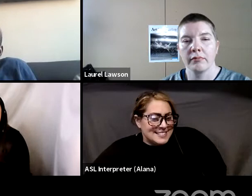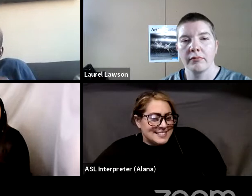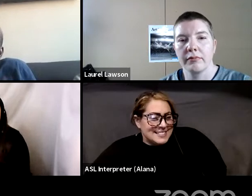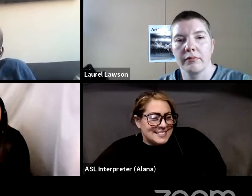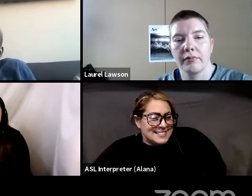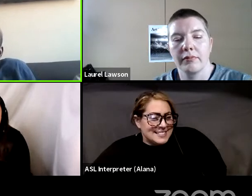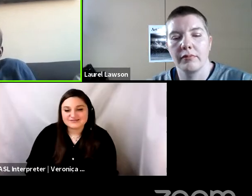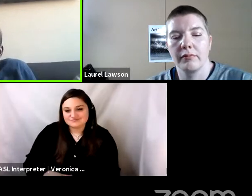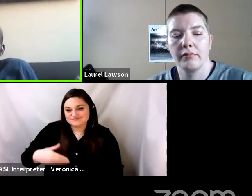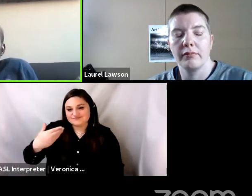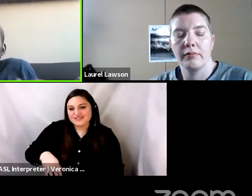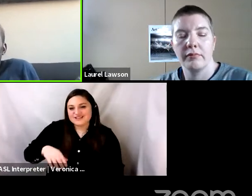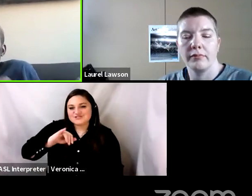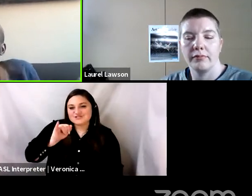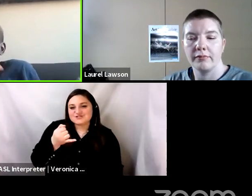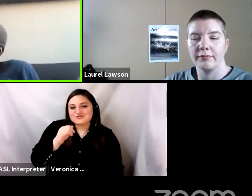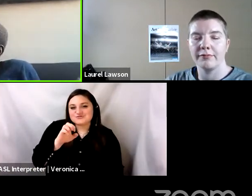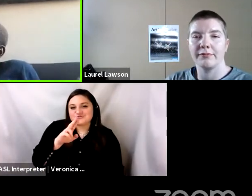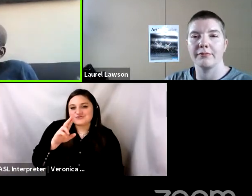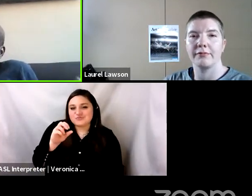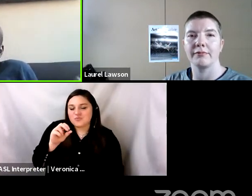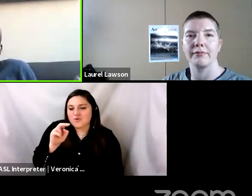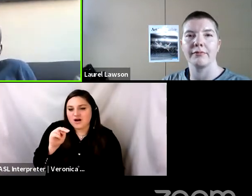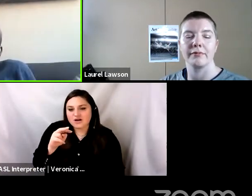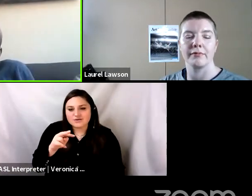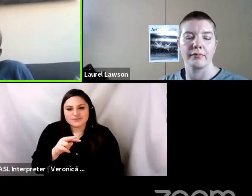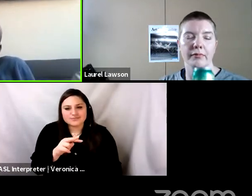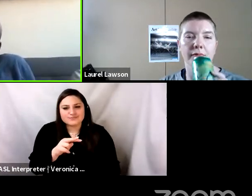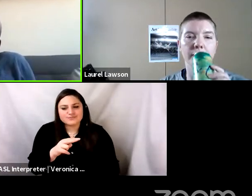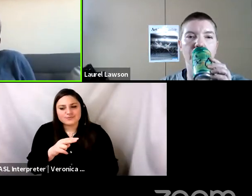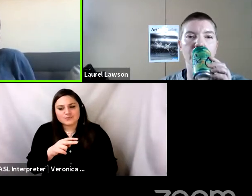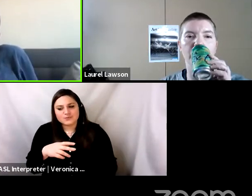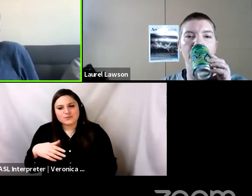Wow, this is Jerron. Wow, it's